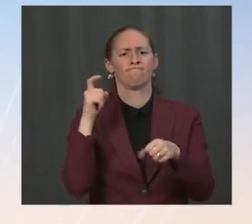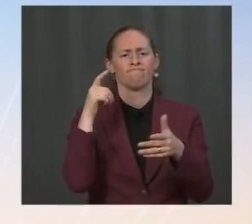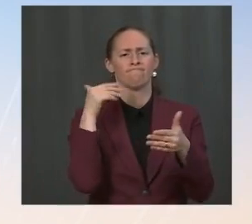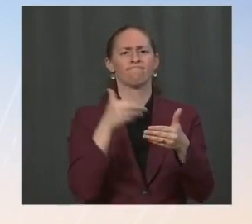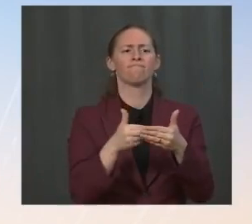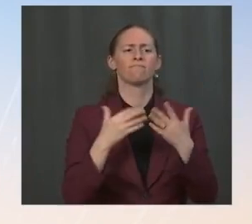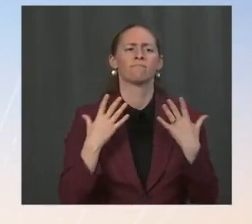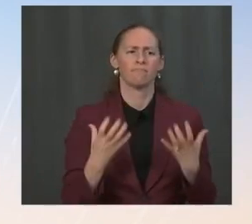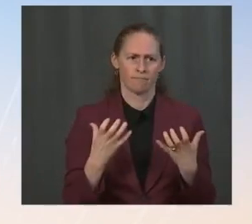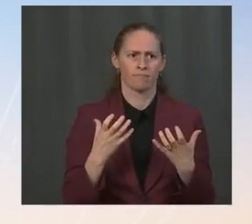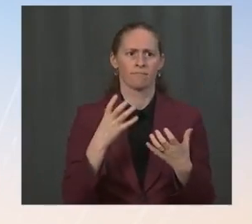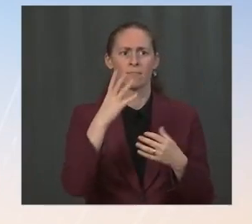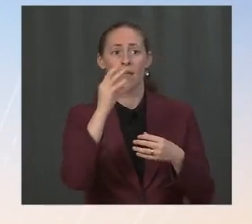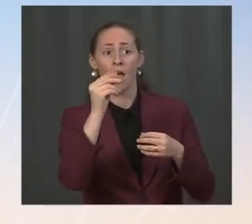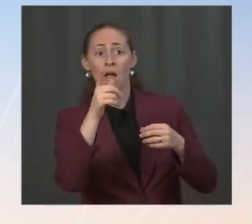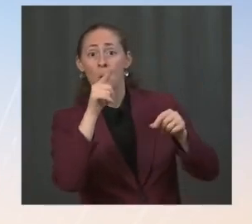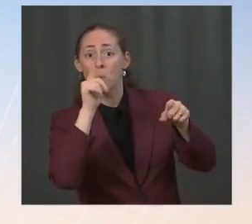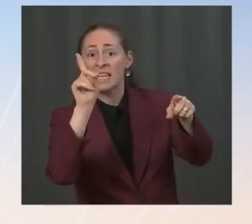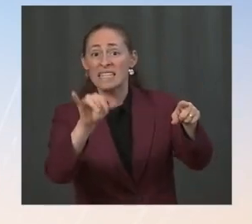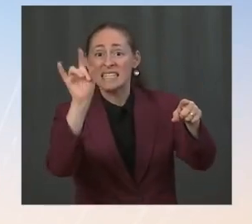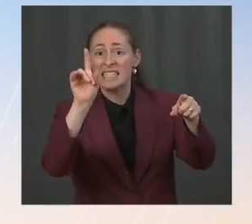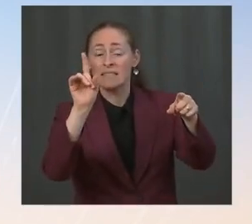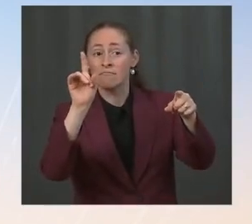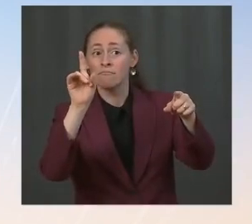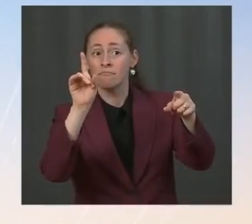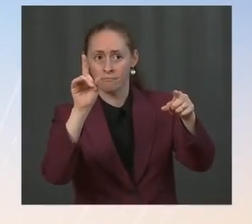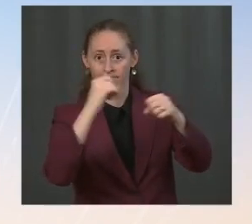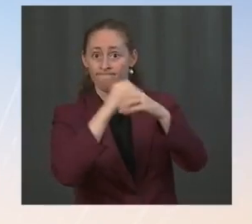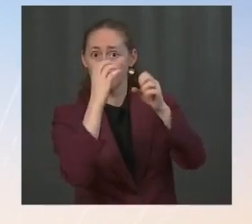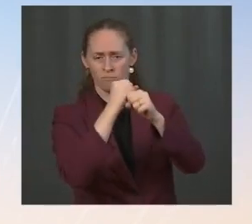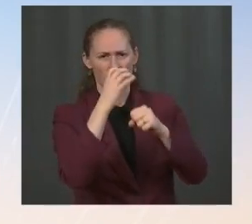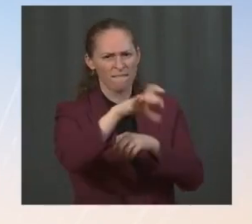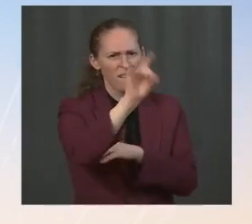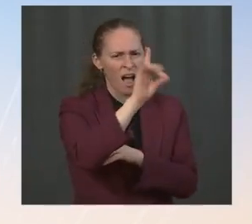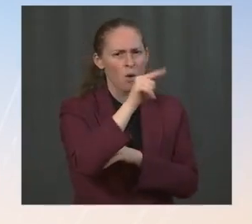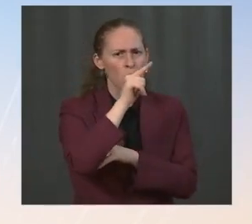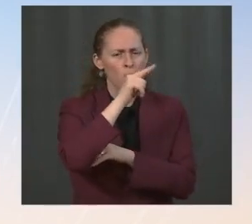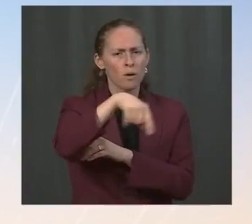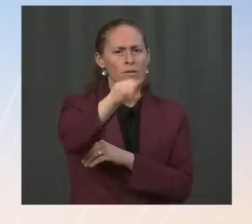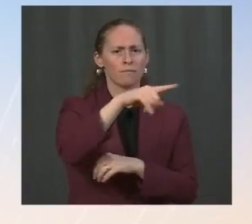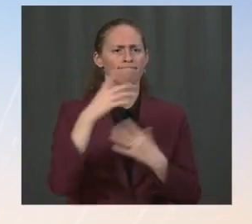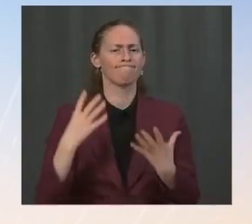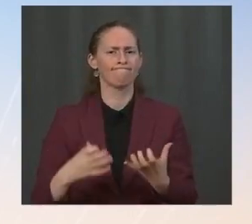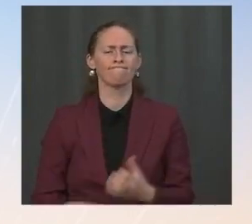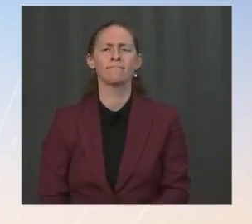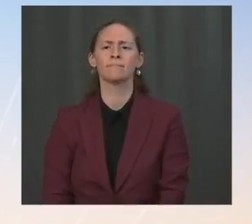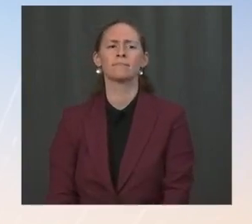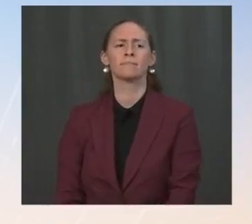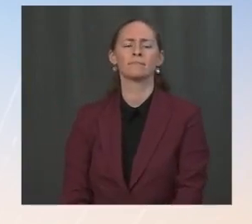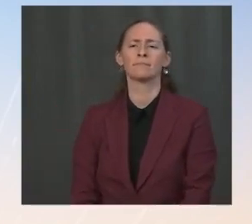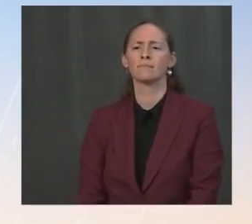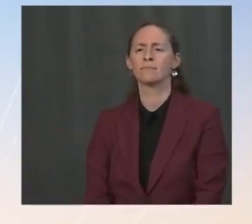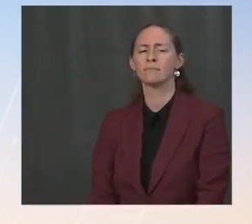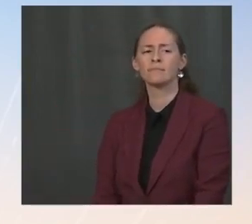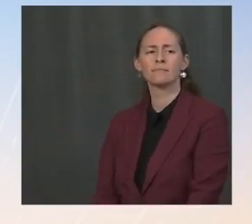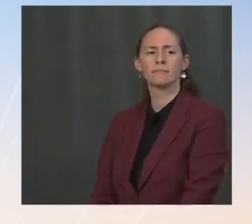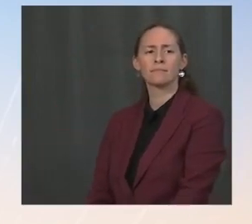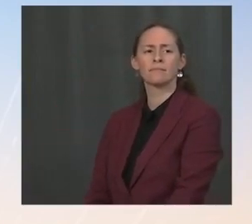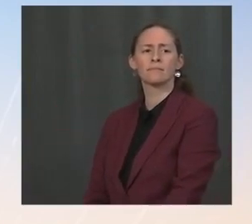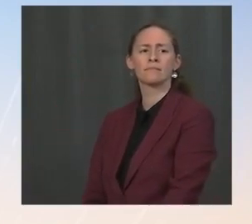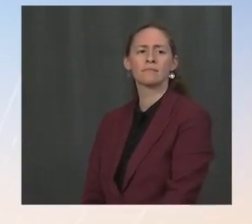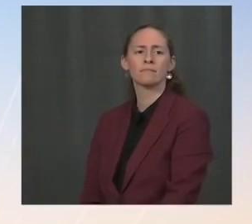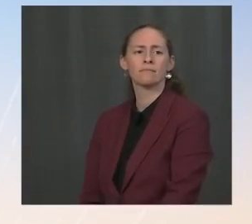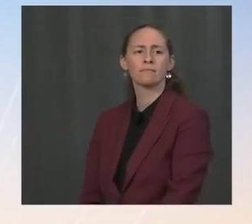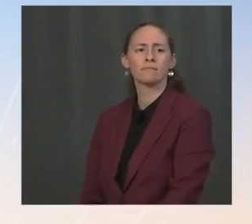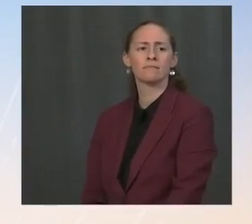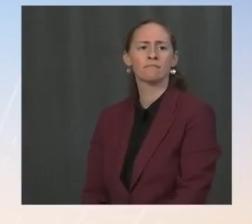individuals, the terrorists who killed service members today as well. Go ahead. Thank you, Jen. You just noted you were in some of these